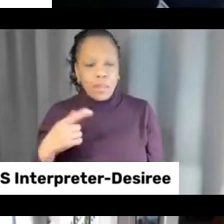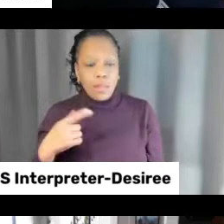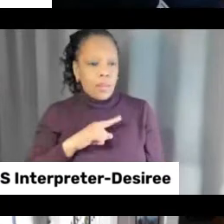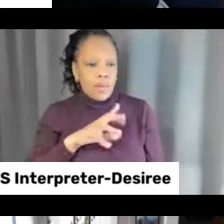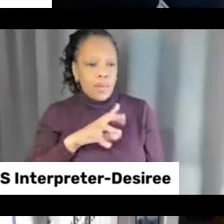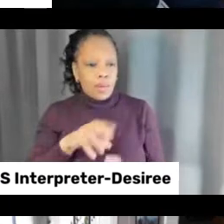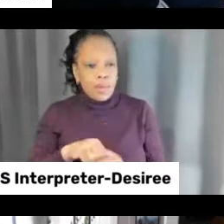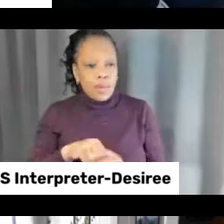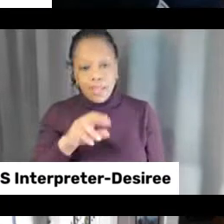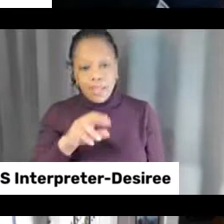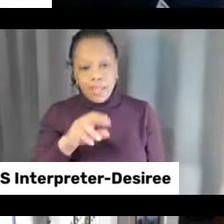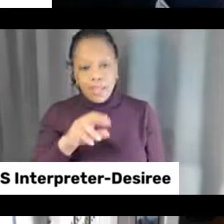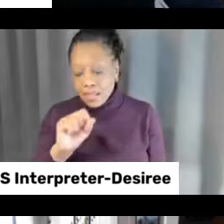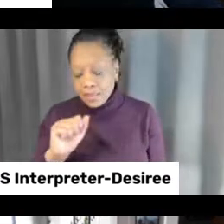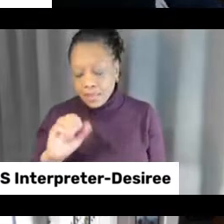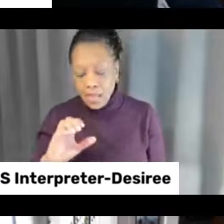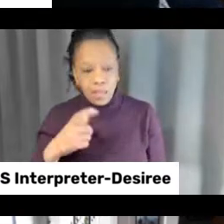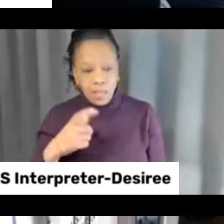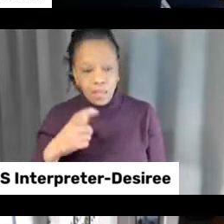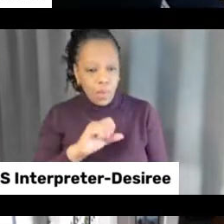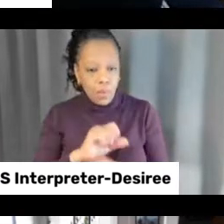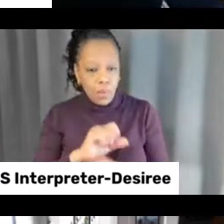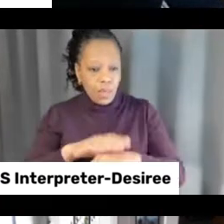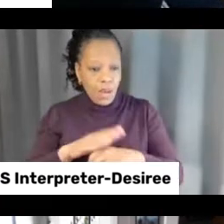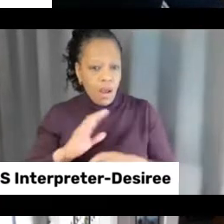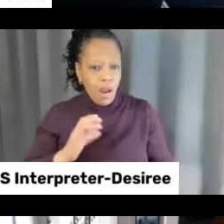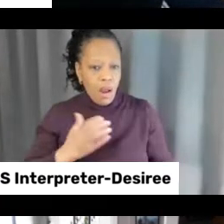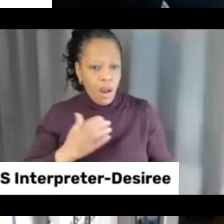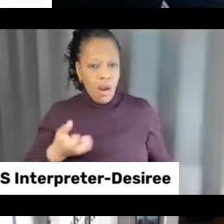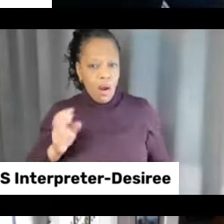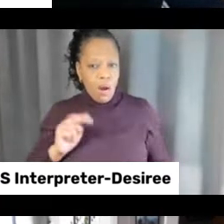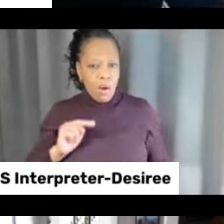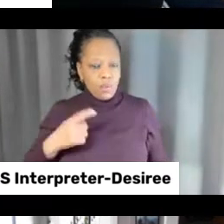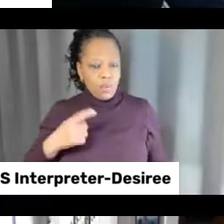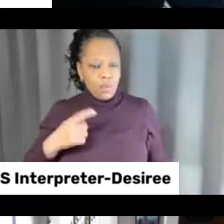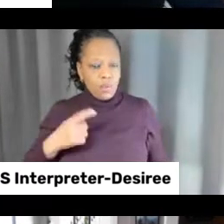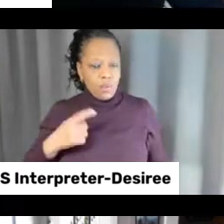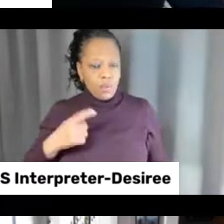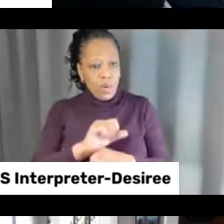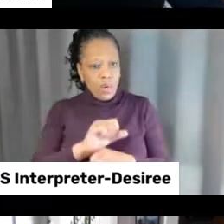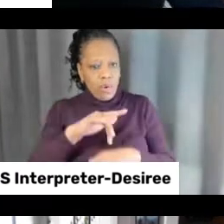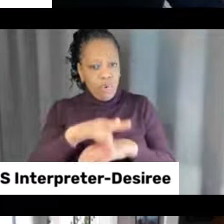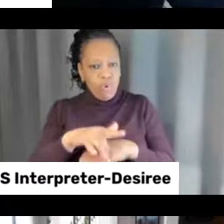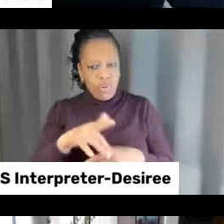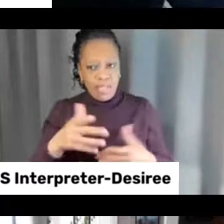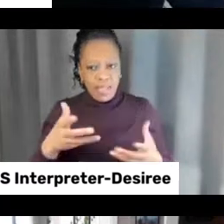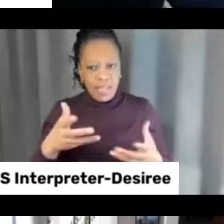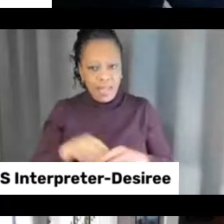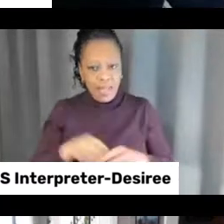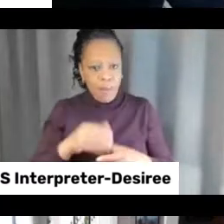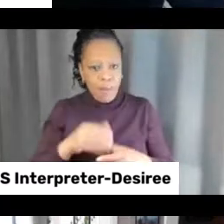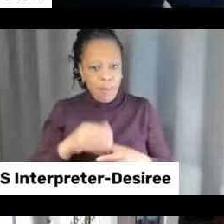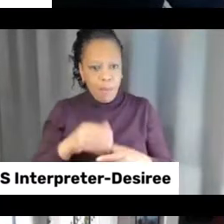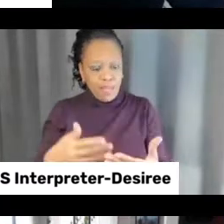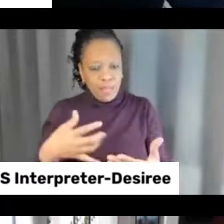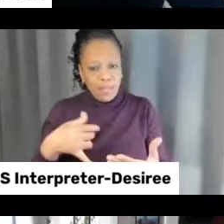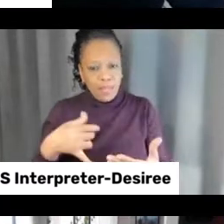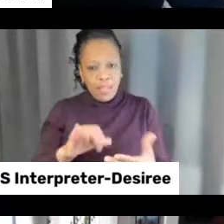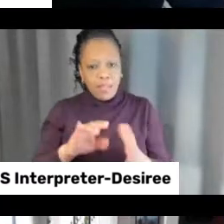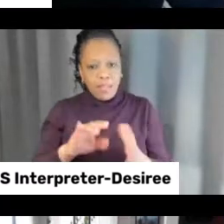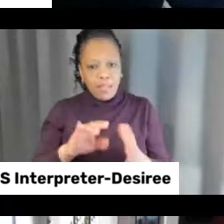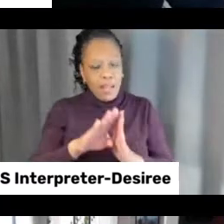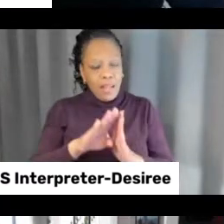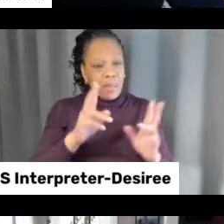we have, and we're working on our own. It's early on in the process, so we're still developing the issues and